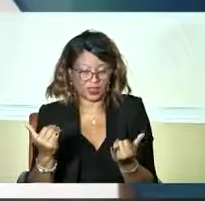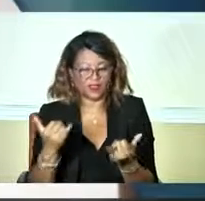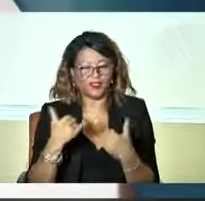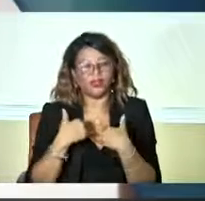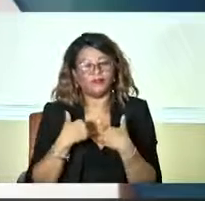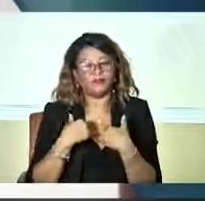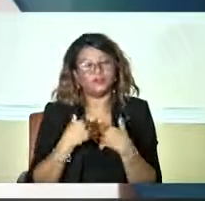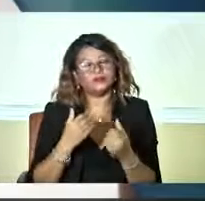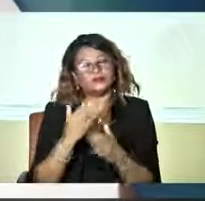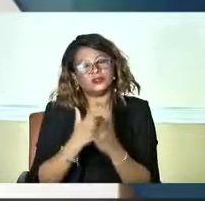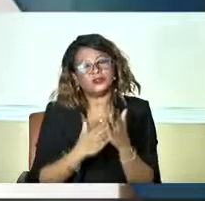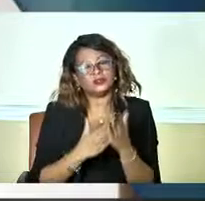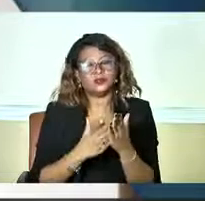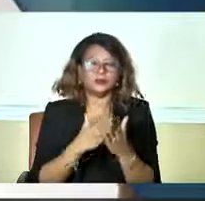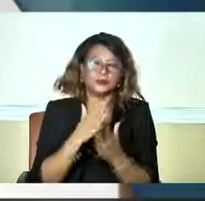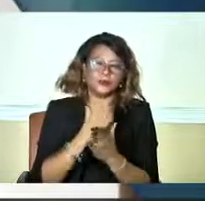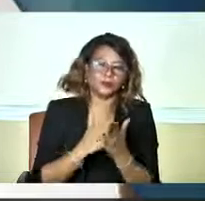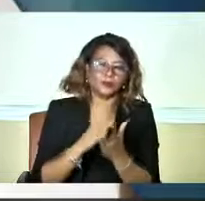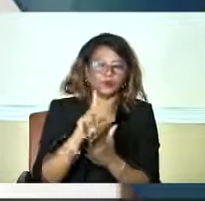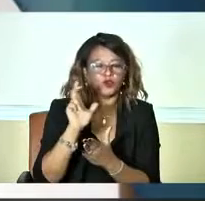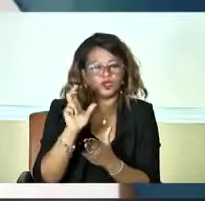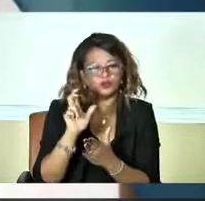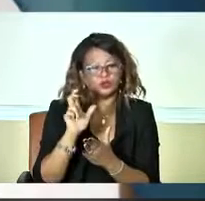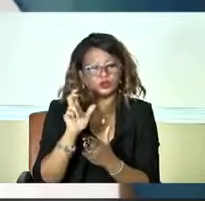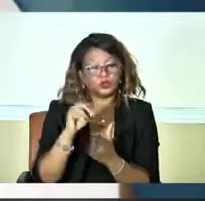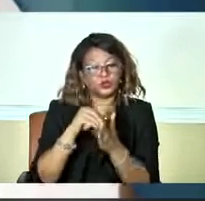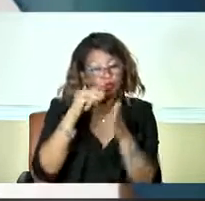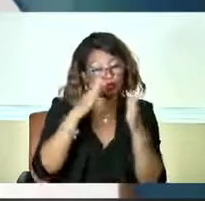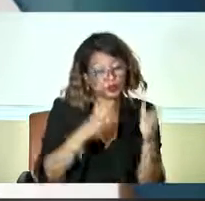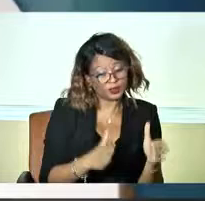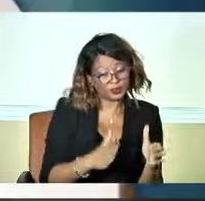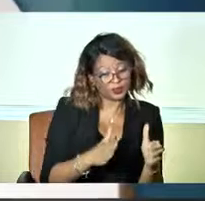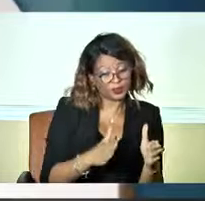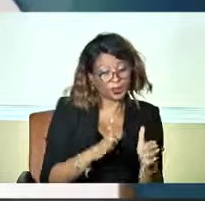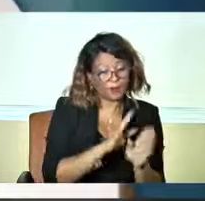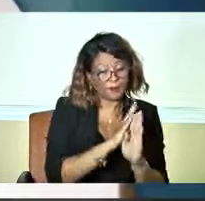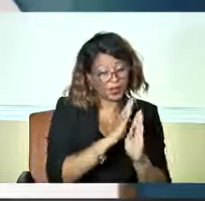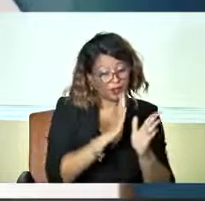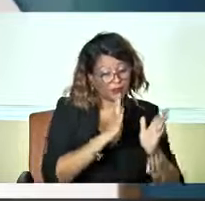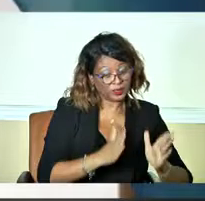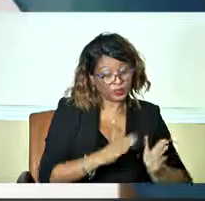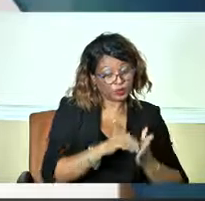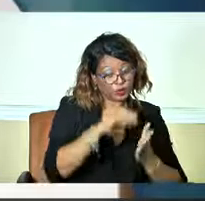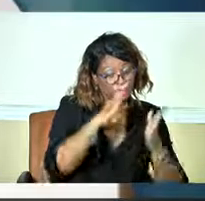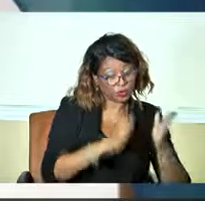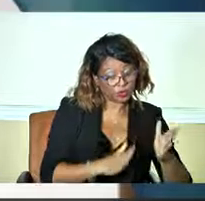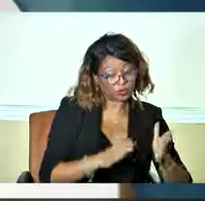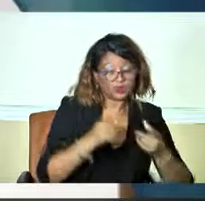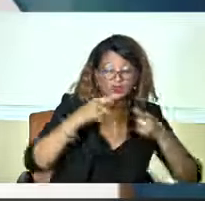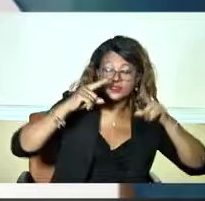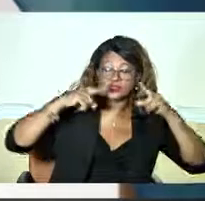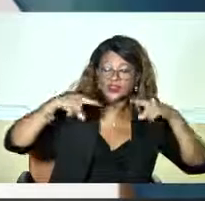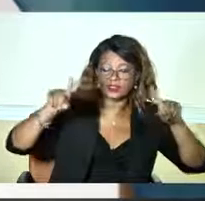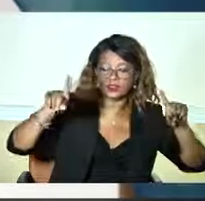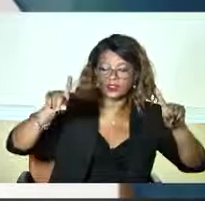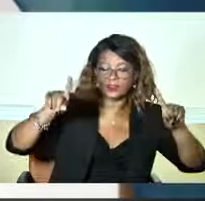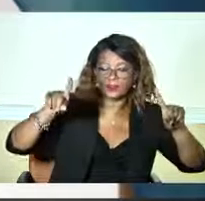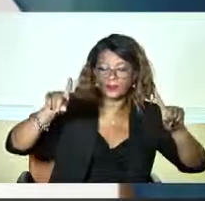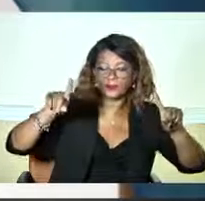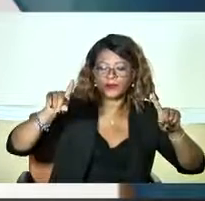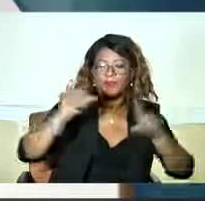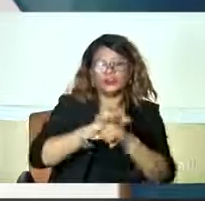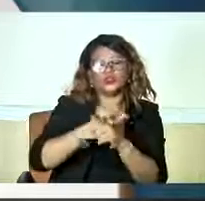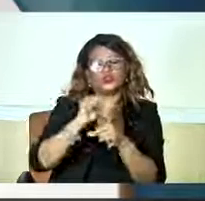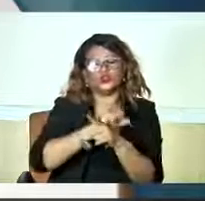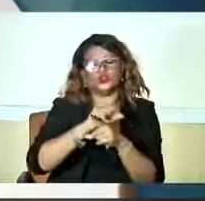have been some 300 students, Bahamian students, who have successfully been